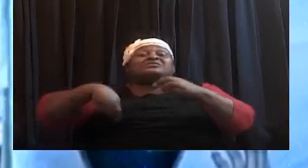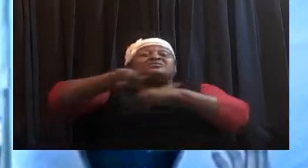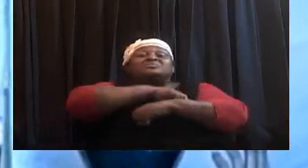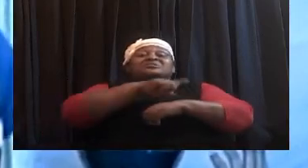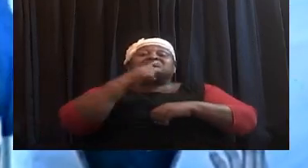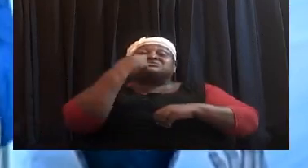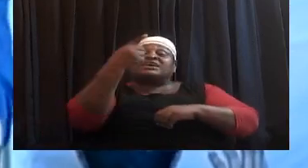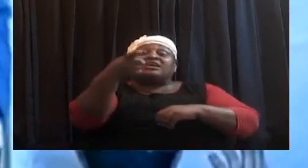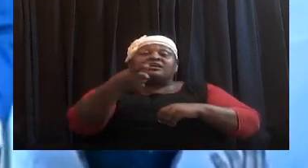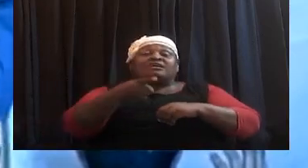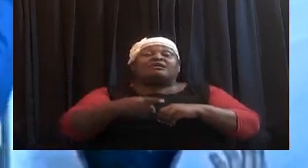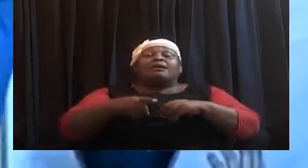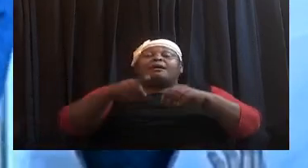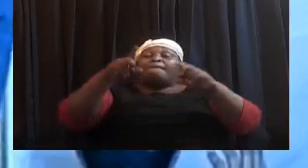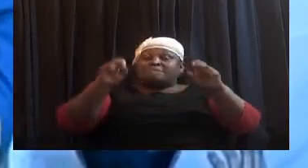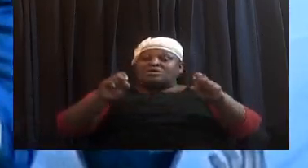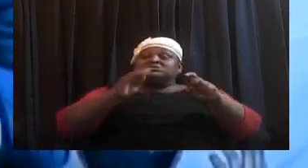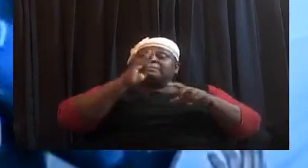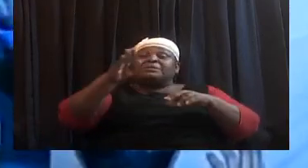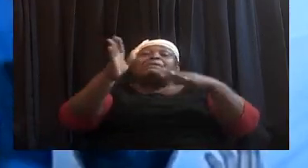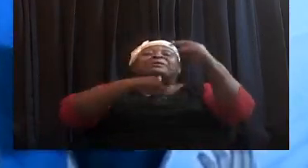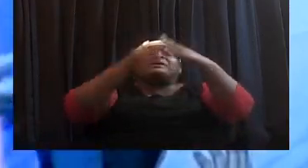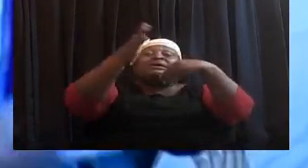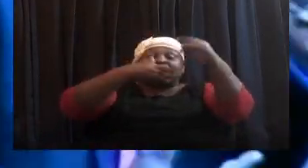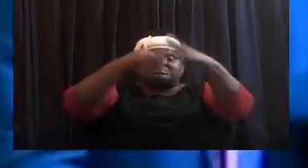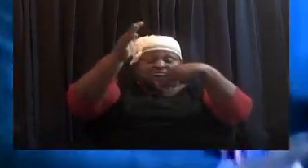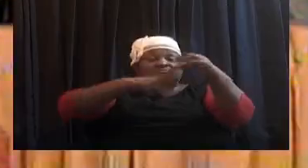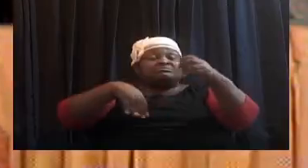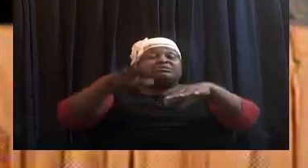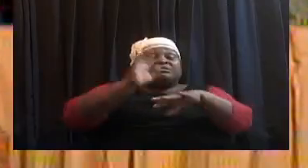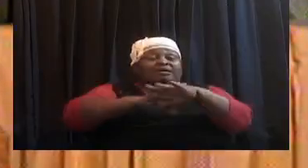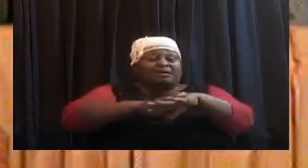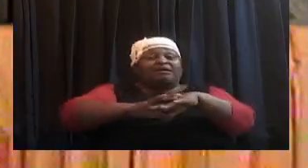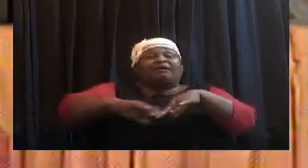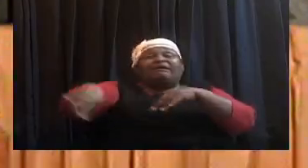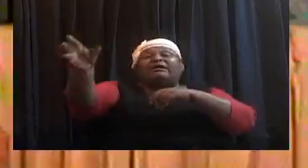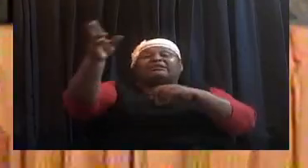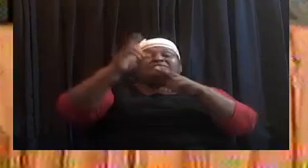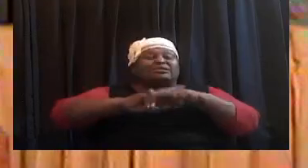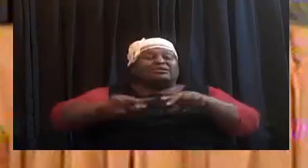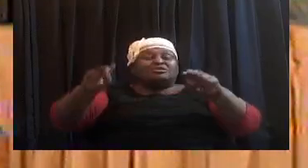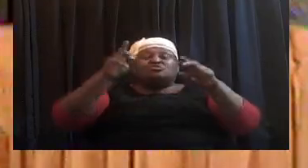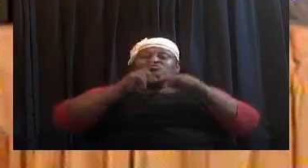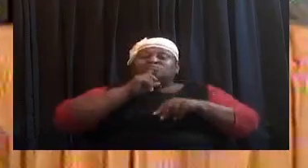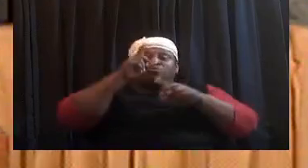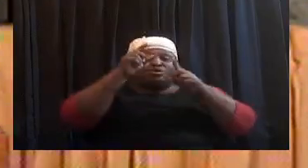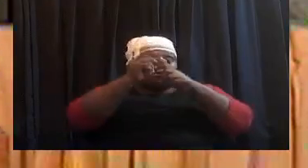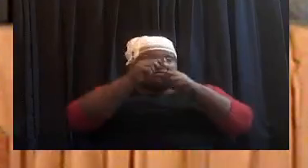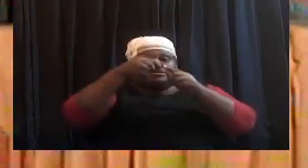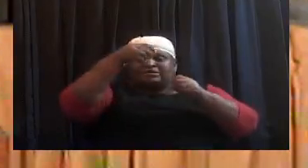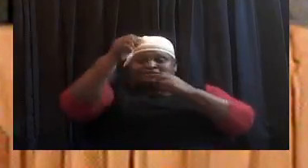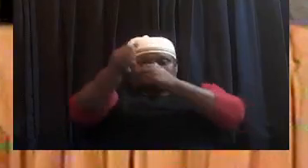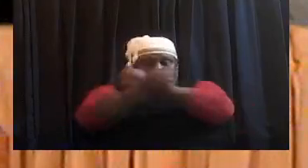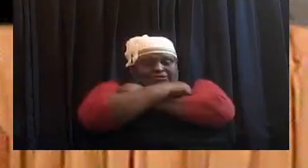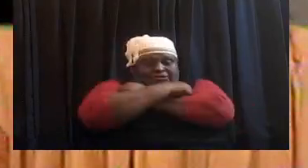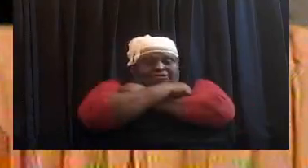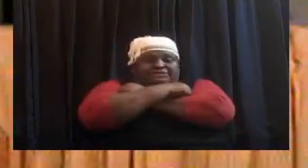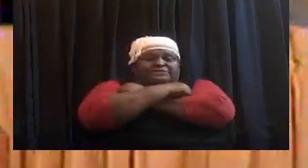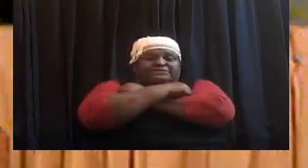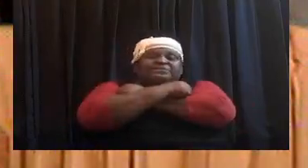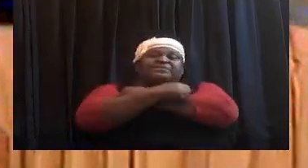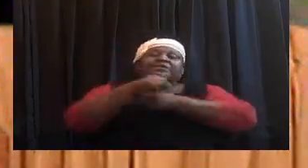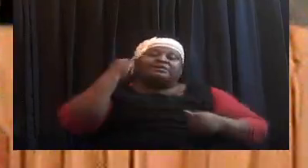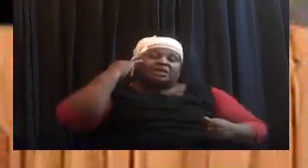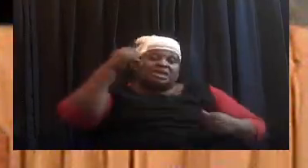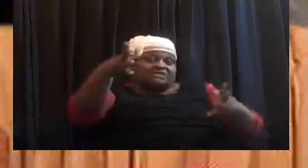say should be built upon the concept of love. If you